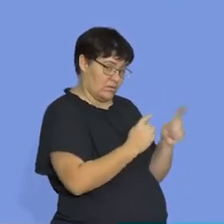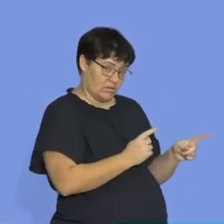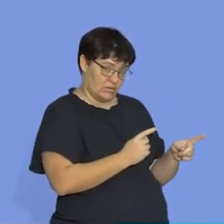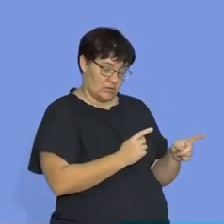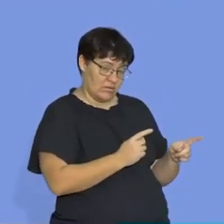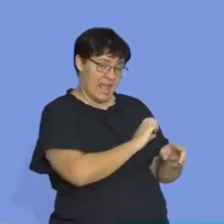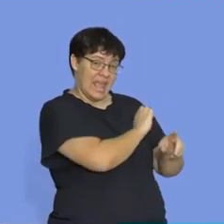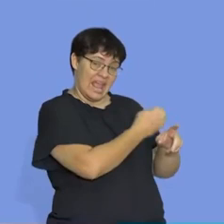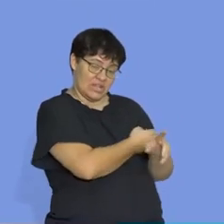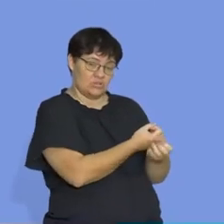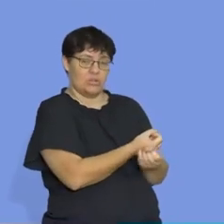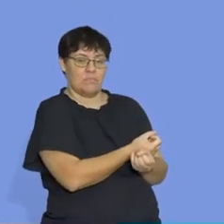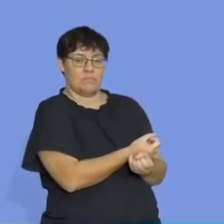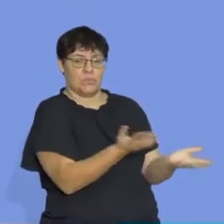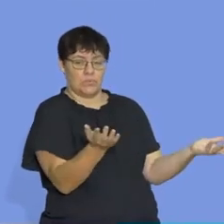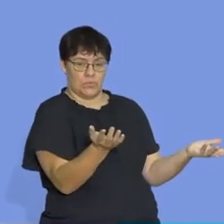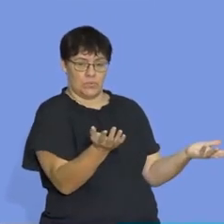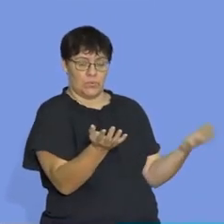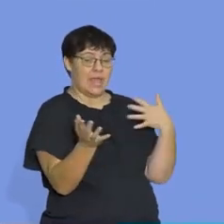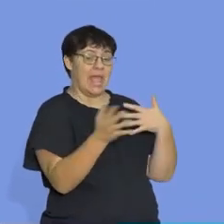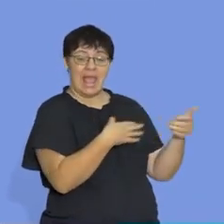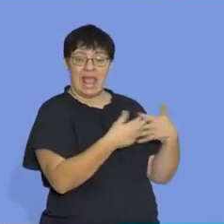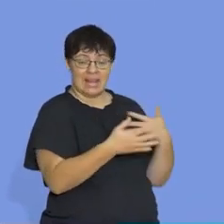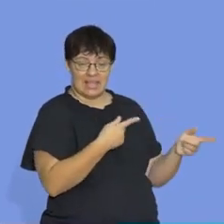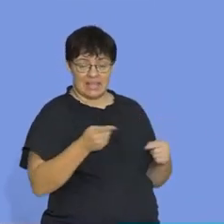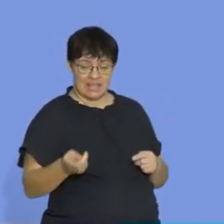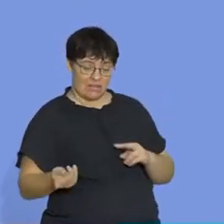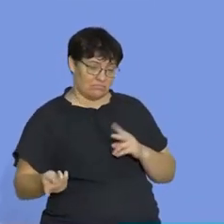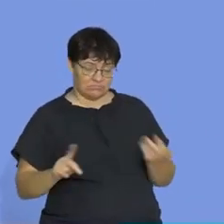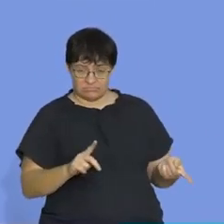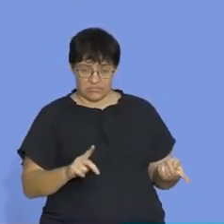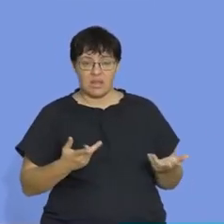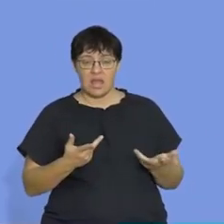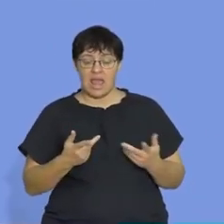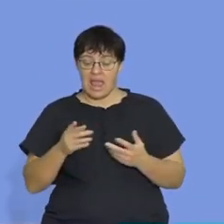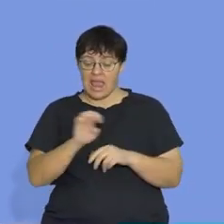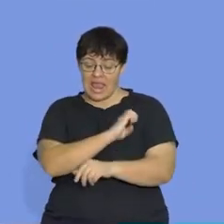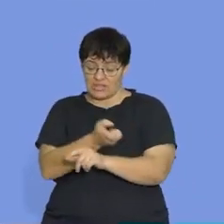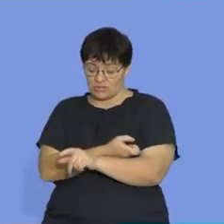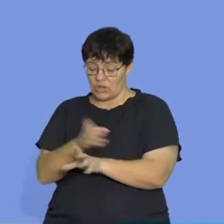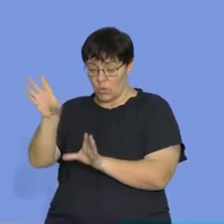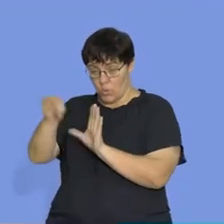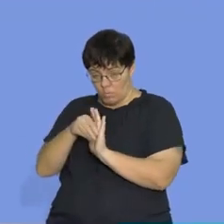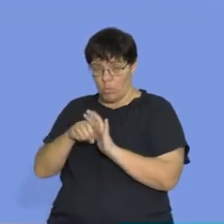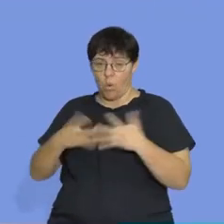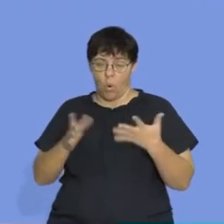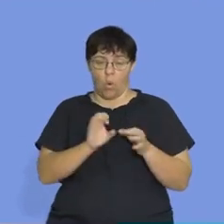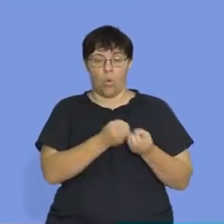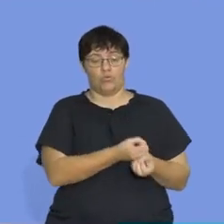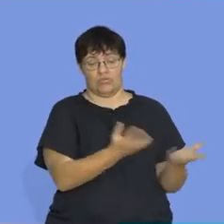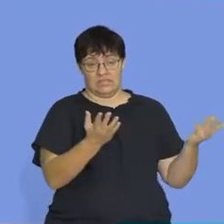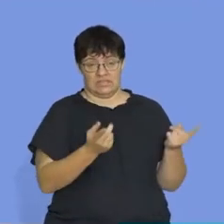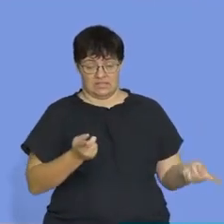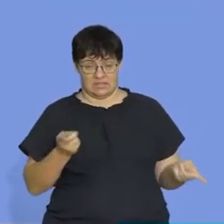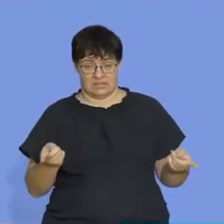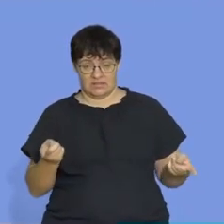So in any chemical reaction, energy is either absorbed or released. Okay, now by comparison, in